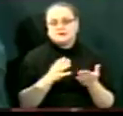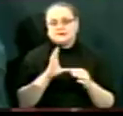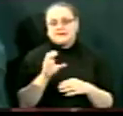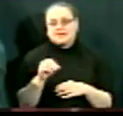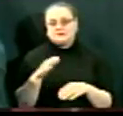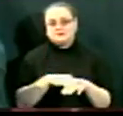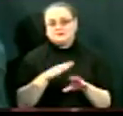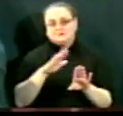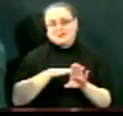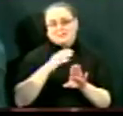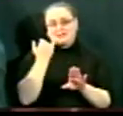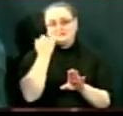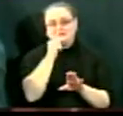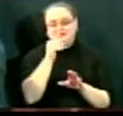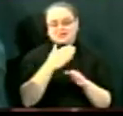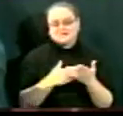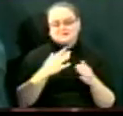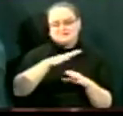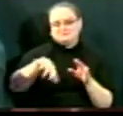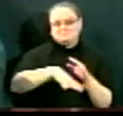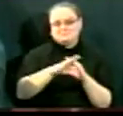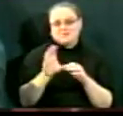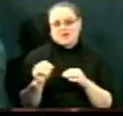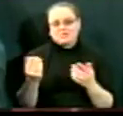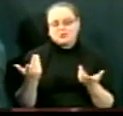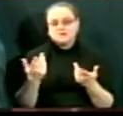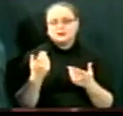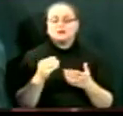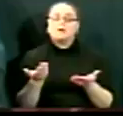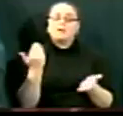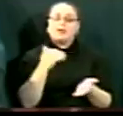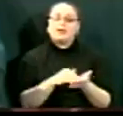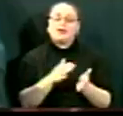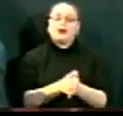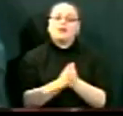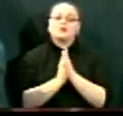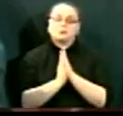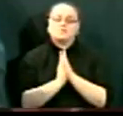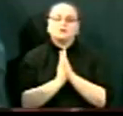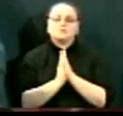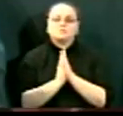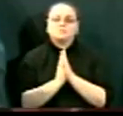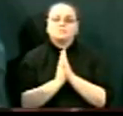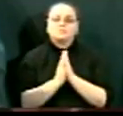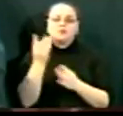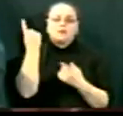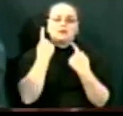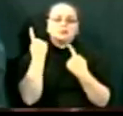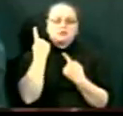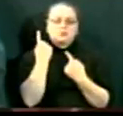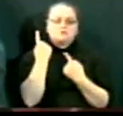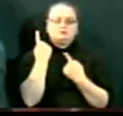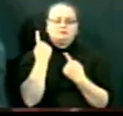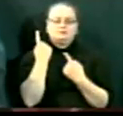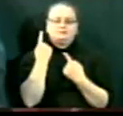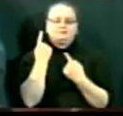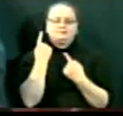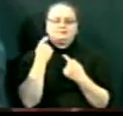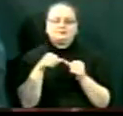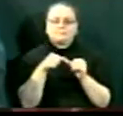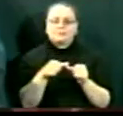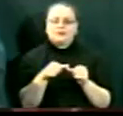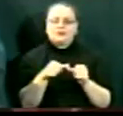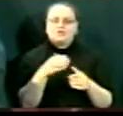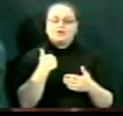that are on the back, or if not, some of our surrounding counties. So I again asked you to consider to let us continue to